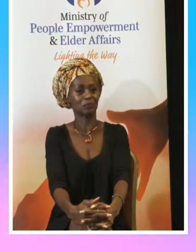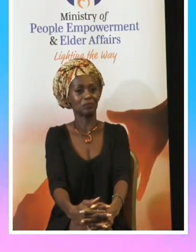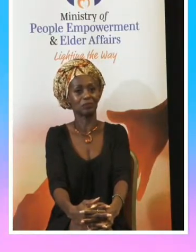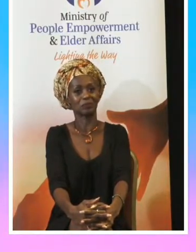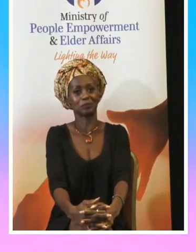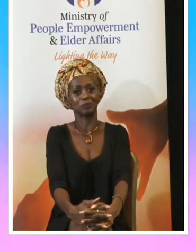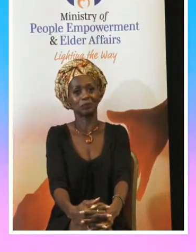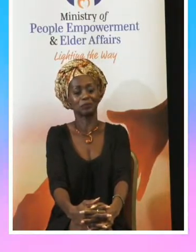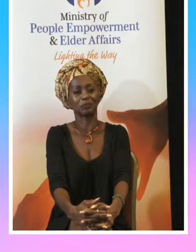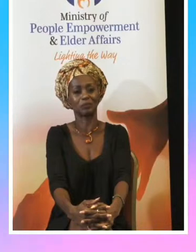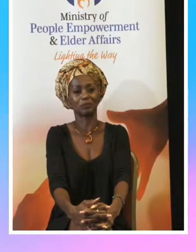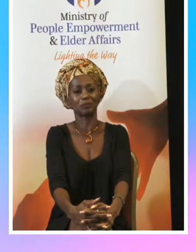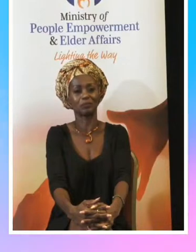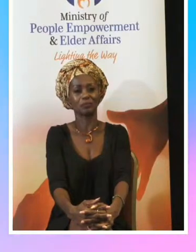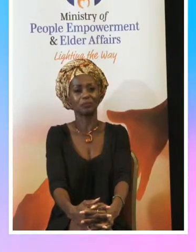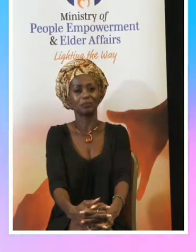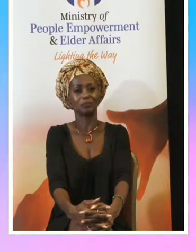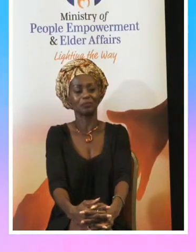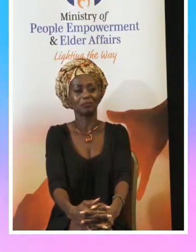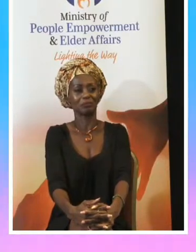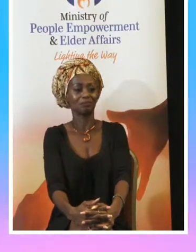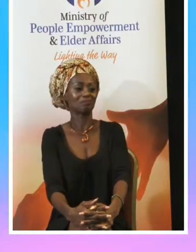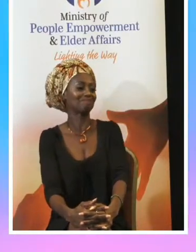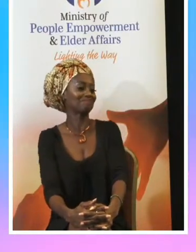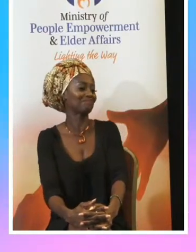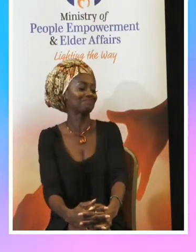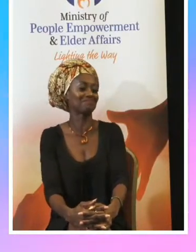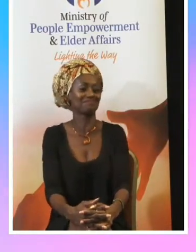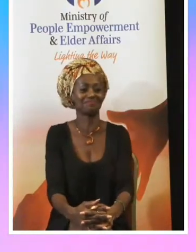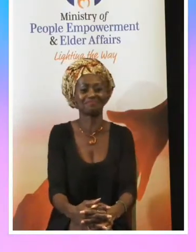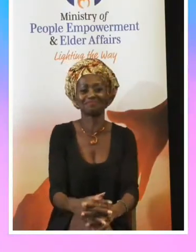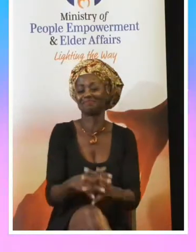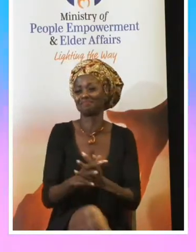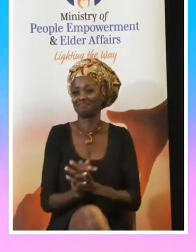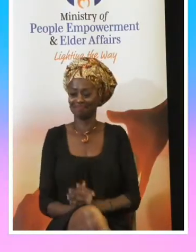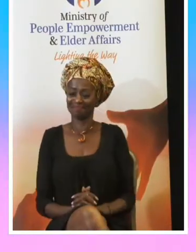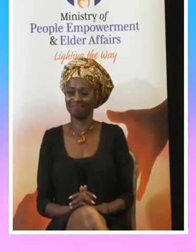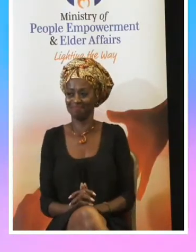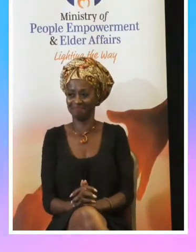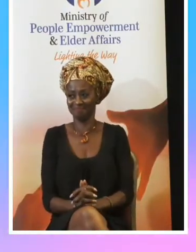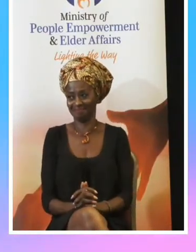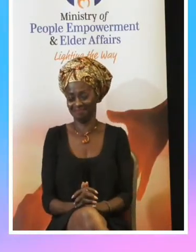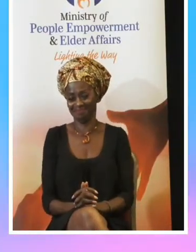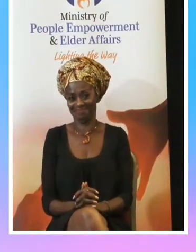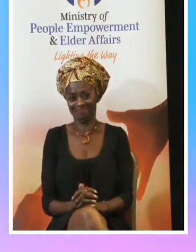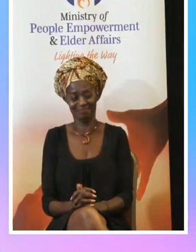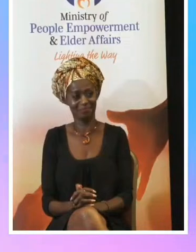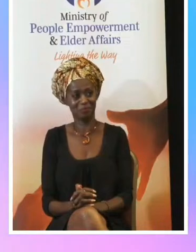Thank you.